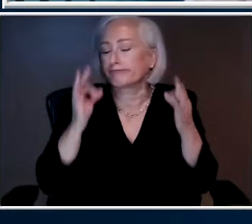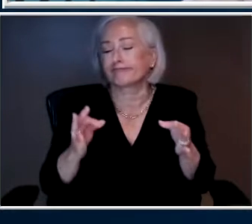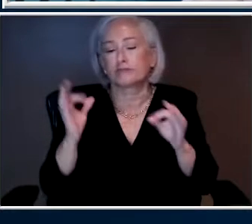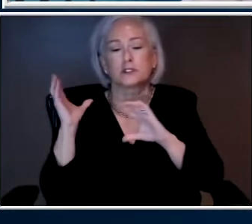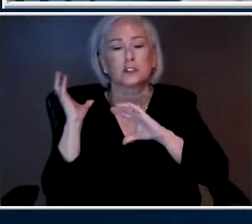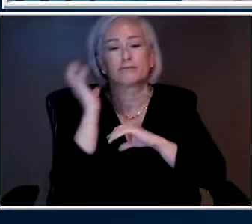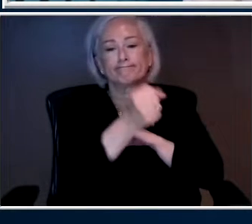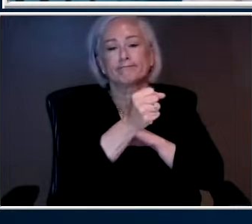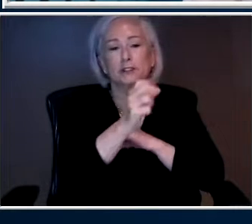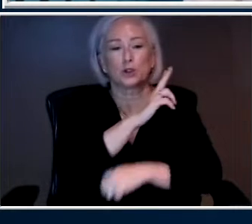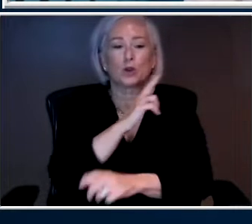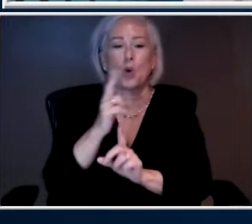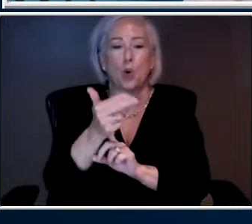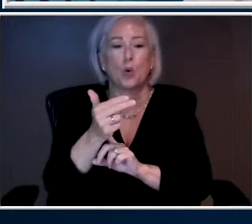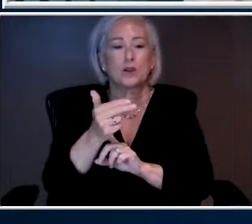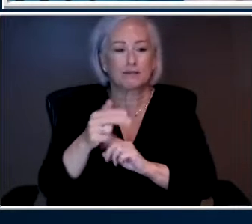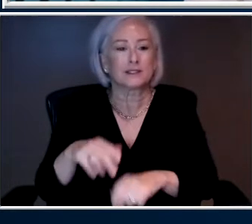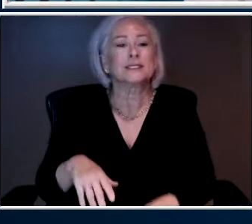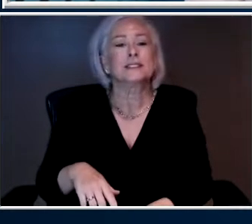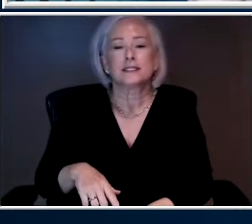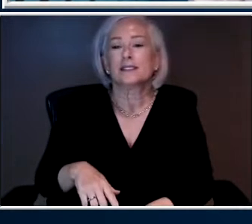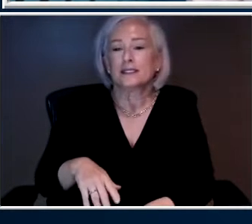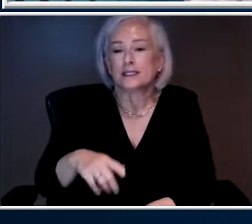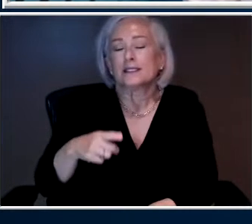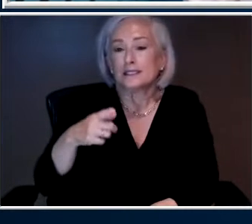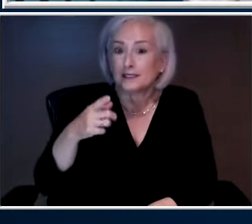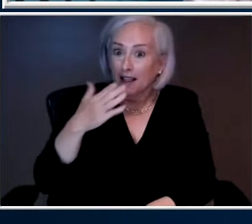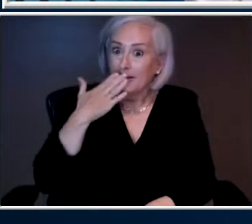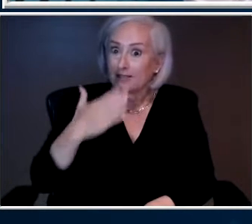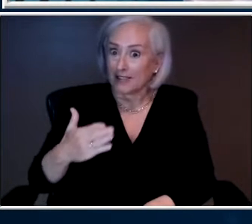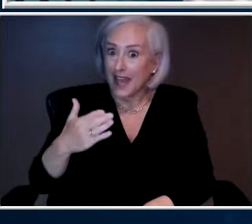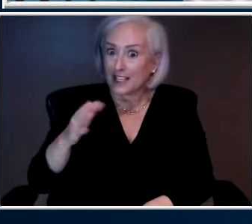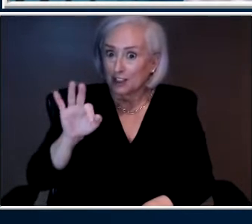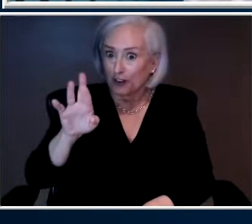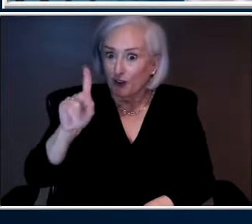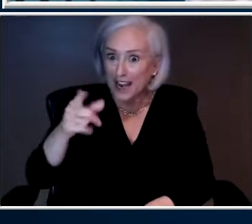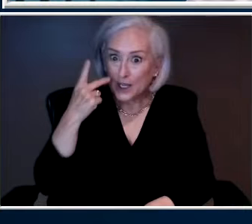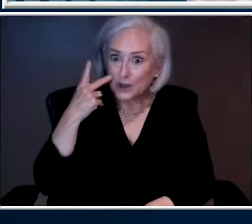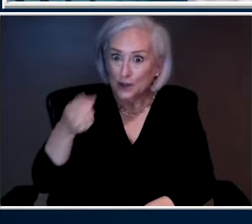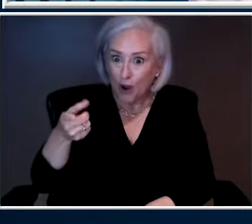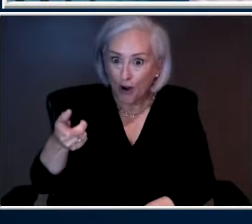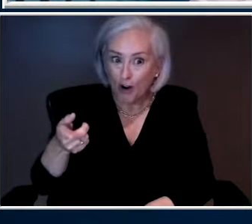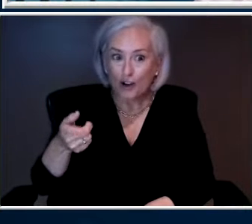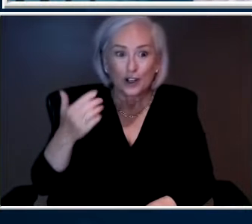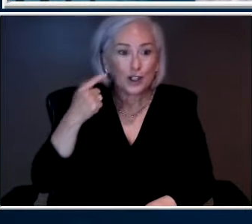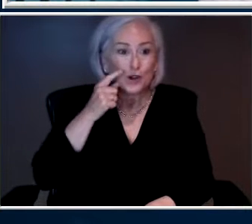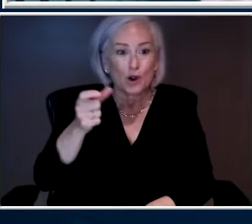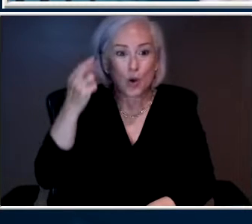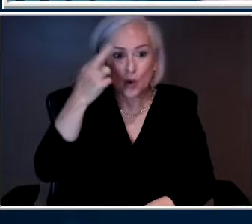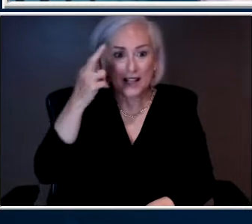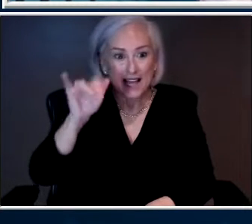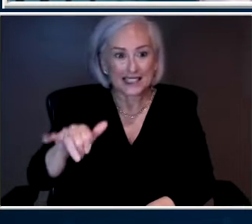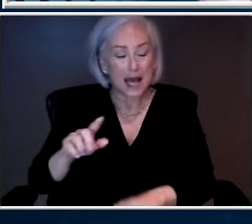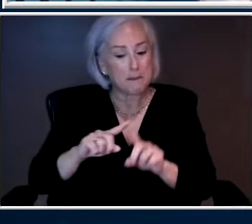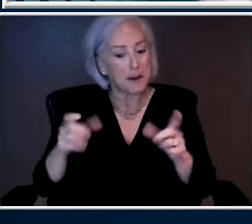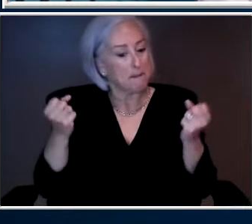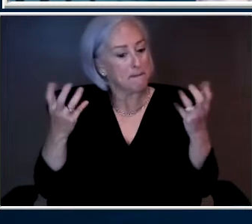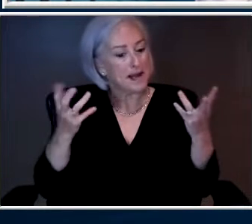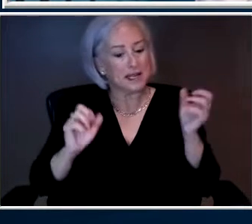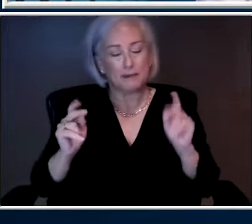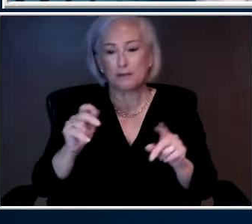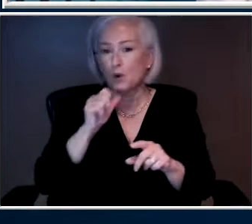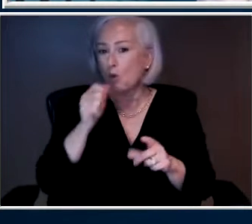Well, but thanks to Frank, you already saw her. So that's a big bucket list. You don't realize it. I know you're young, but a lot of us won't get a chance to see her. So we're so glad you